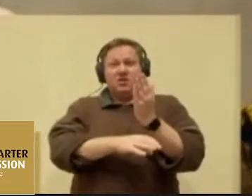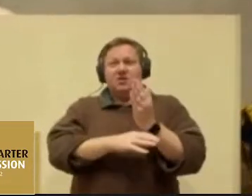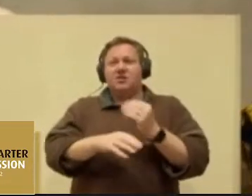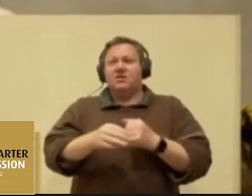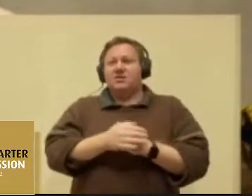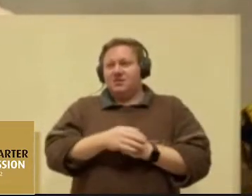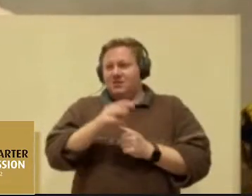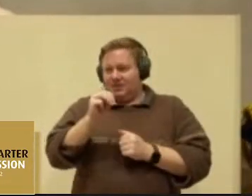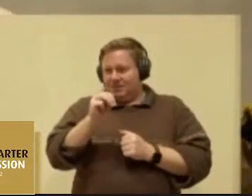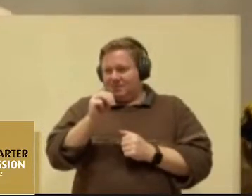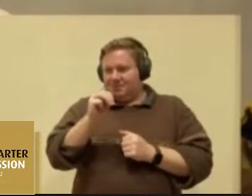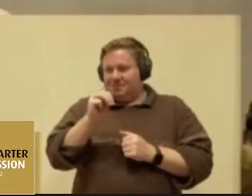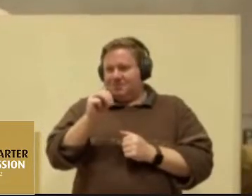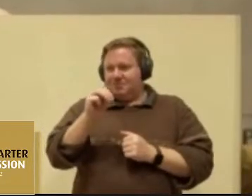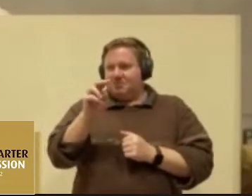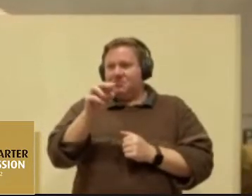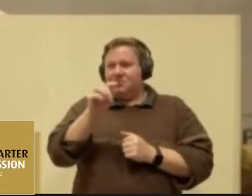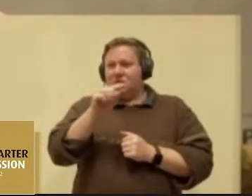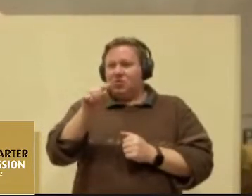mention you specifically